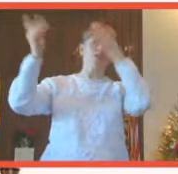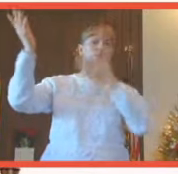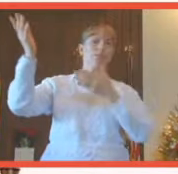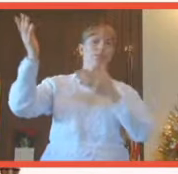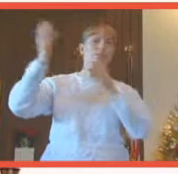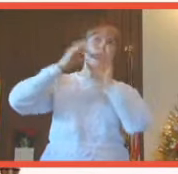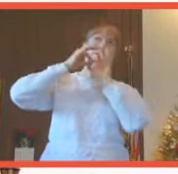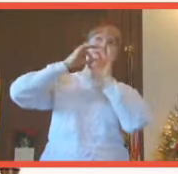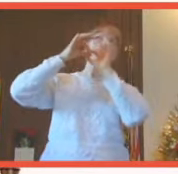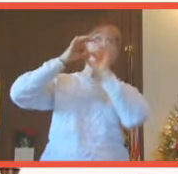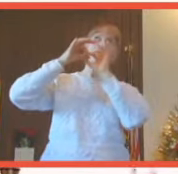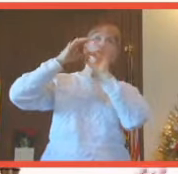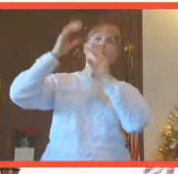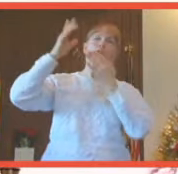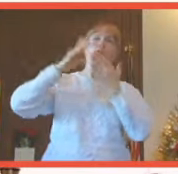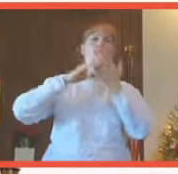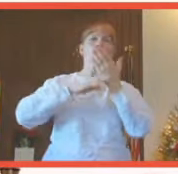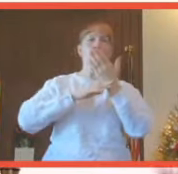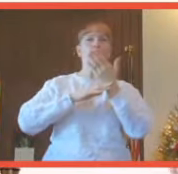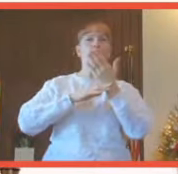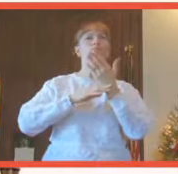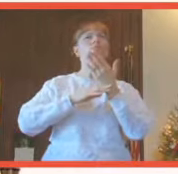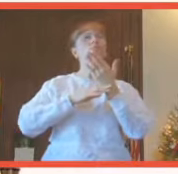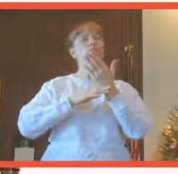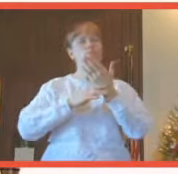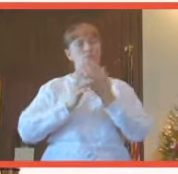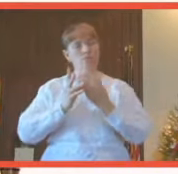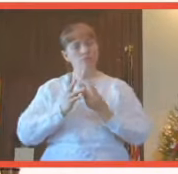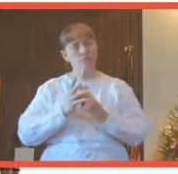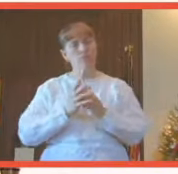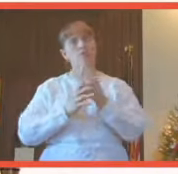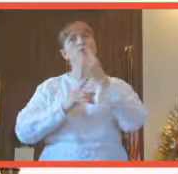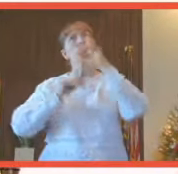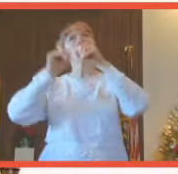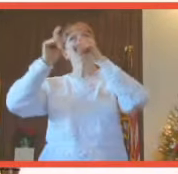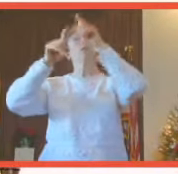he connects to through his questioning.